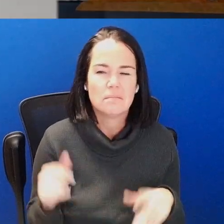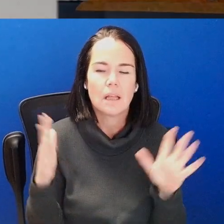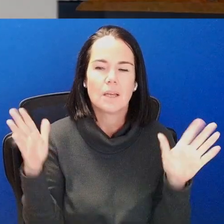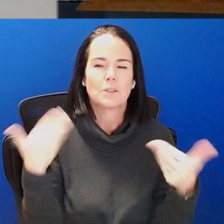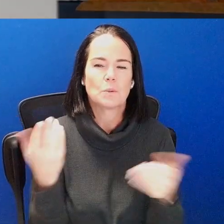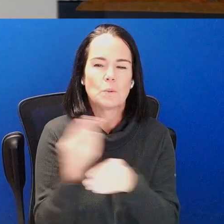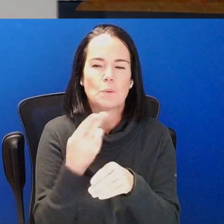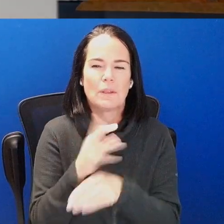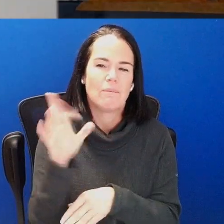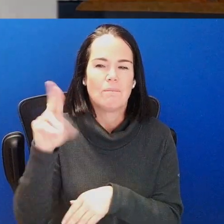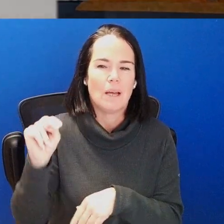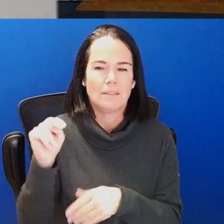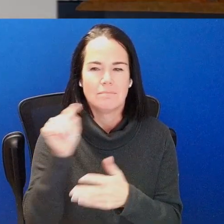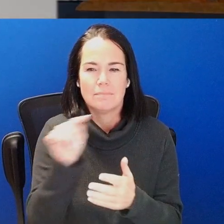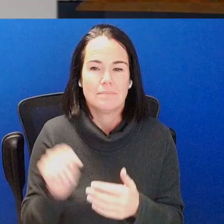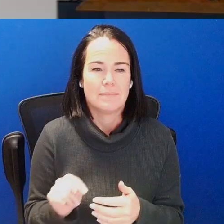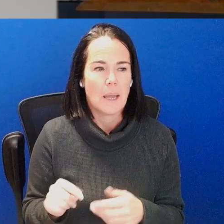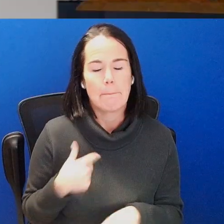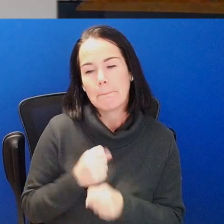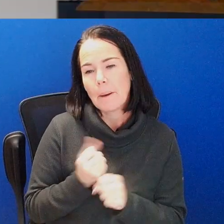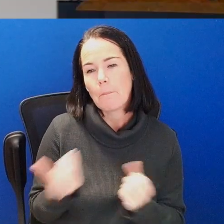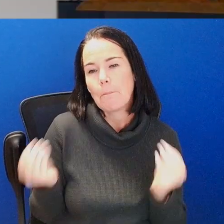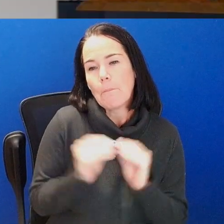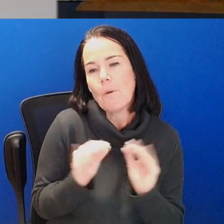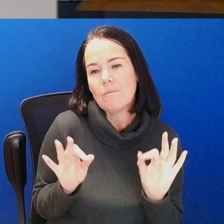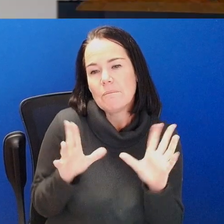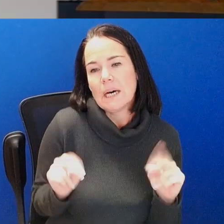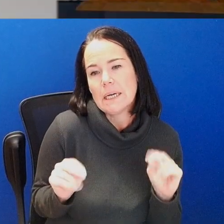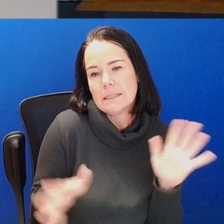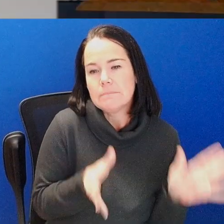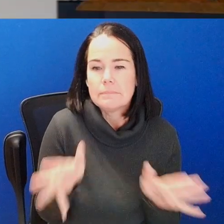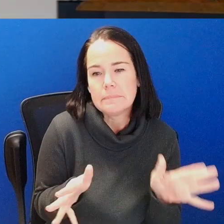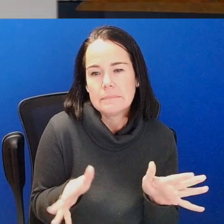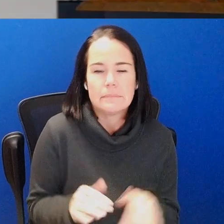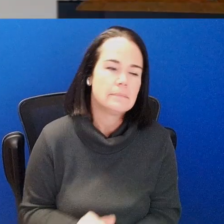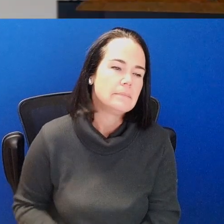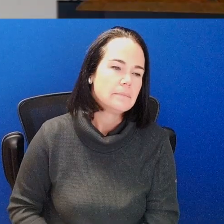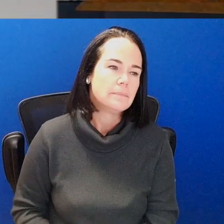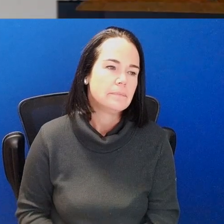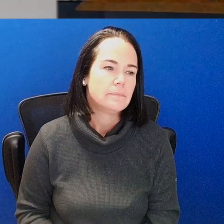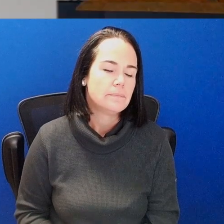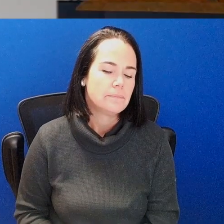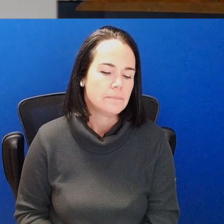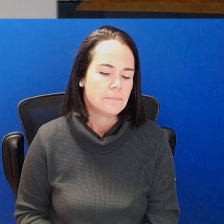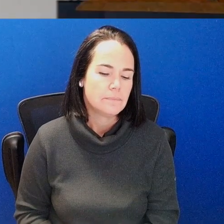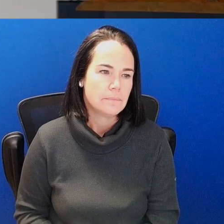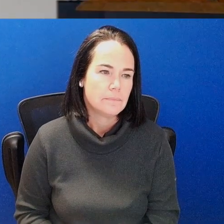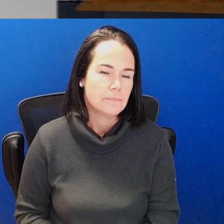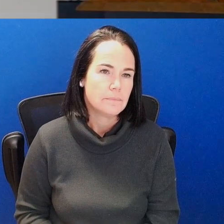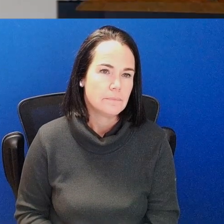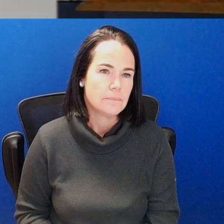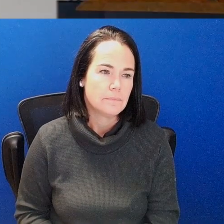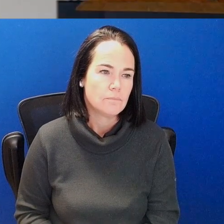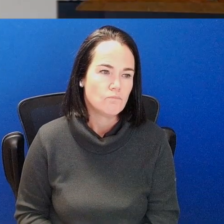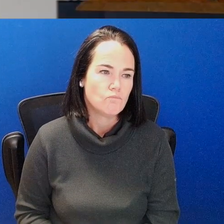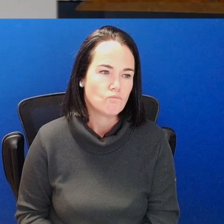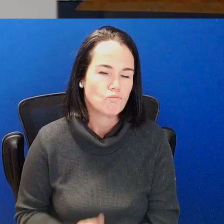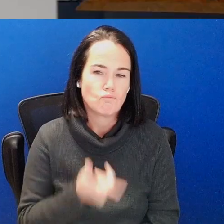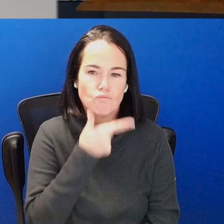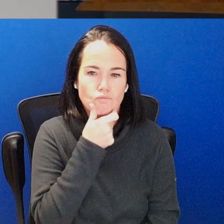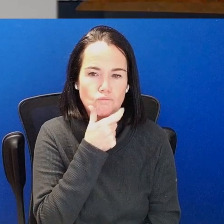Yeah, let's just go ahead and use fun stickers. Make it a little bit more fun. I want,